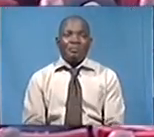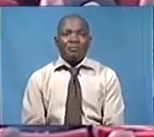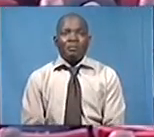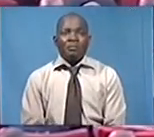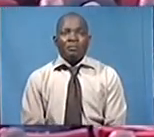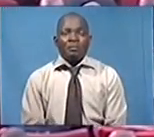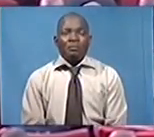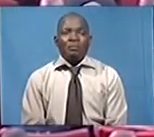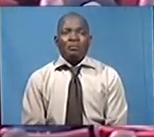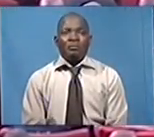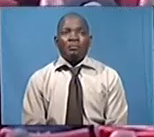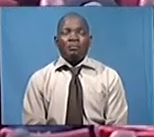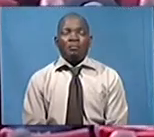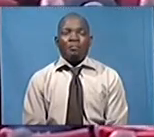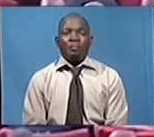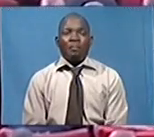Follow the